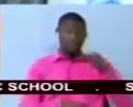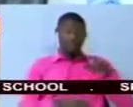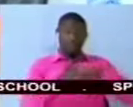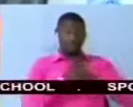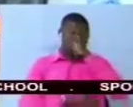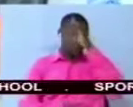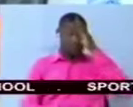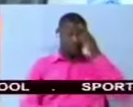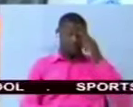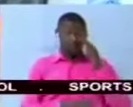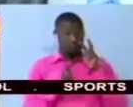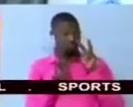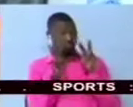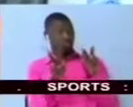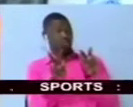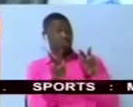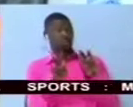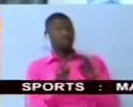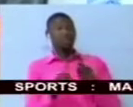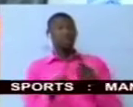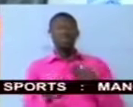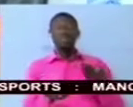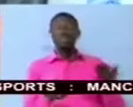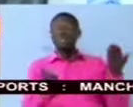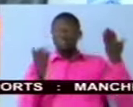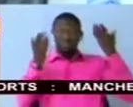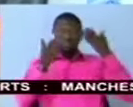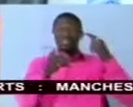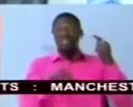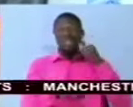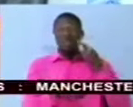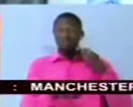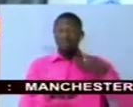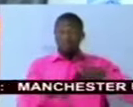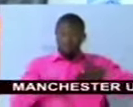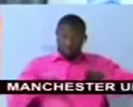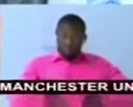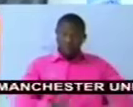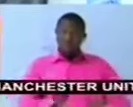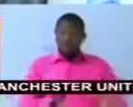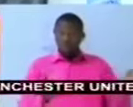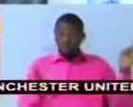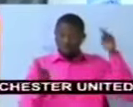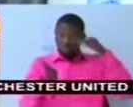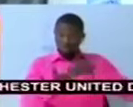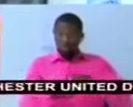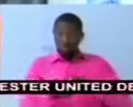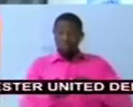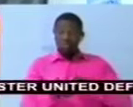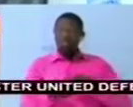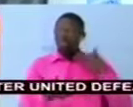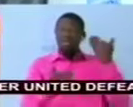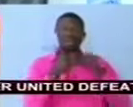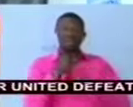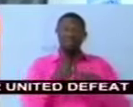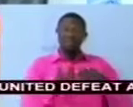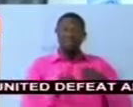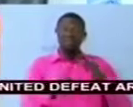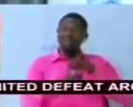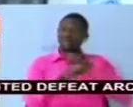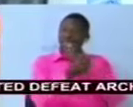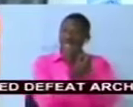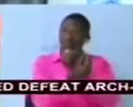yu ma juddo bé tay since I was born police musuma yobbu I was never been arrested by